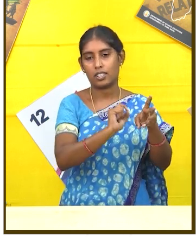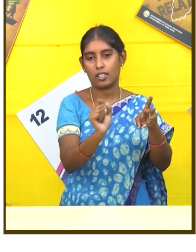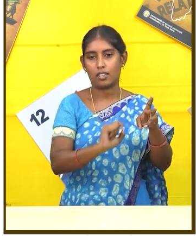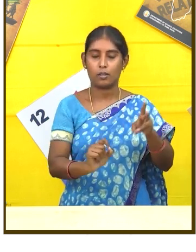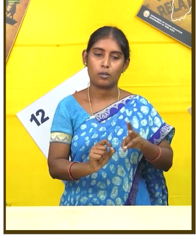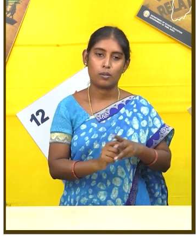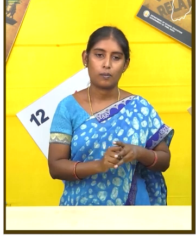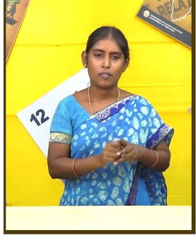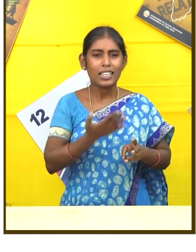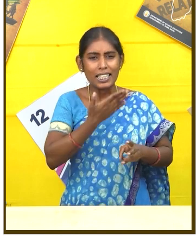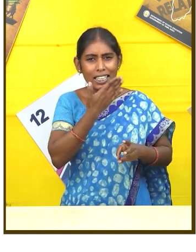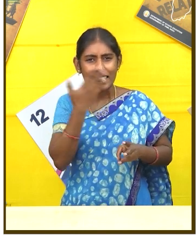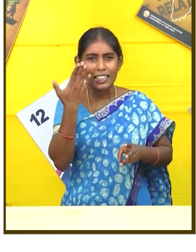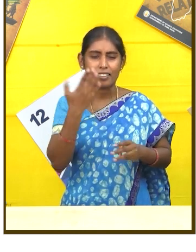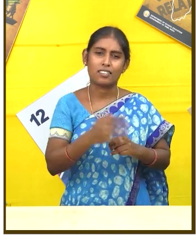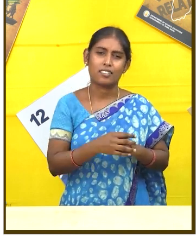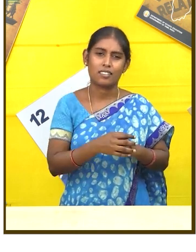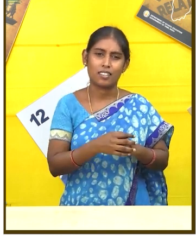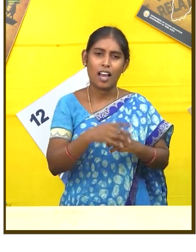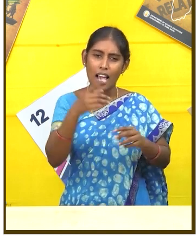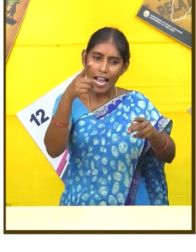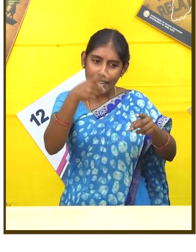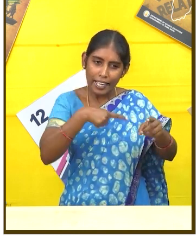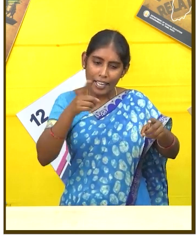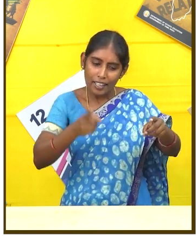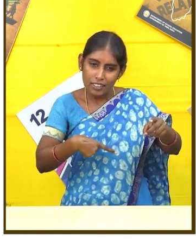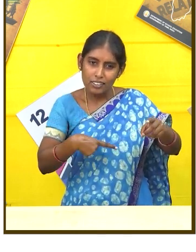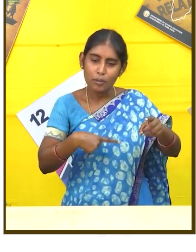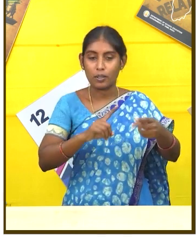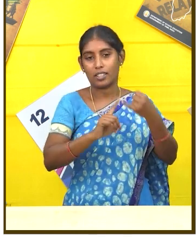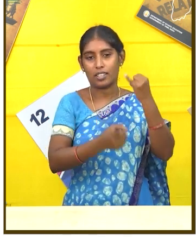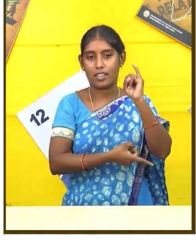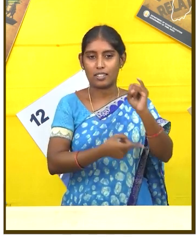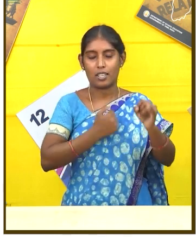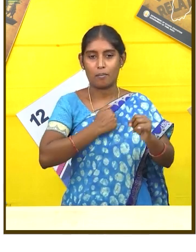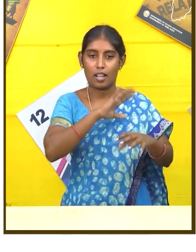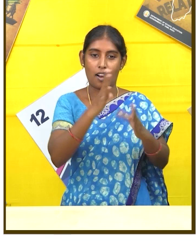coefficient of z is 1. So it is easy for us to cancel z.